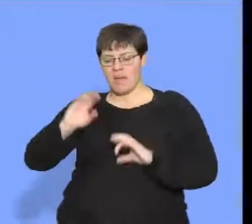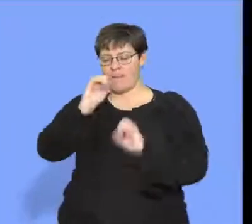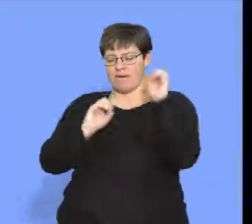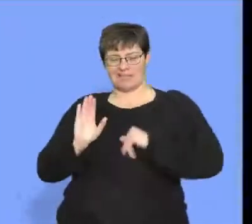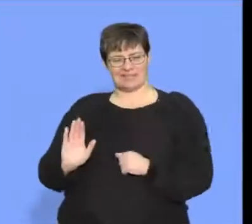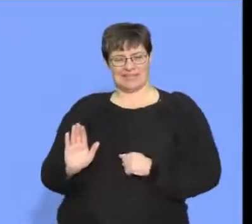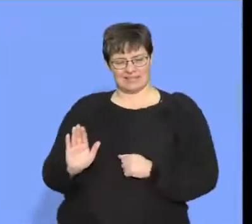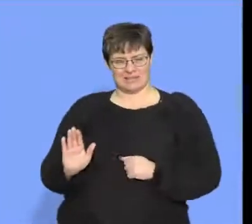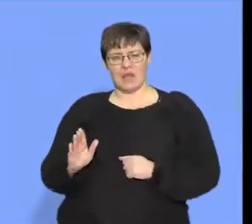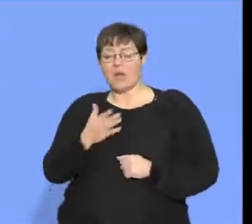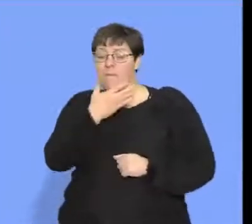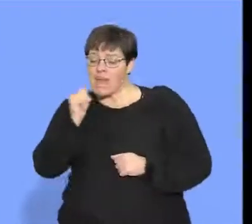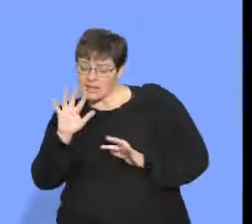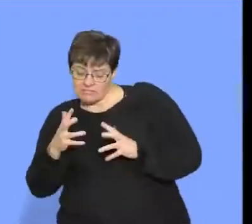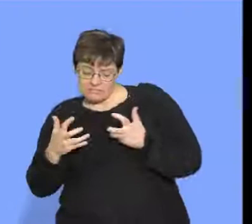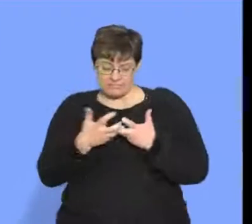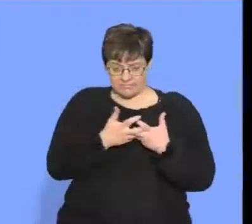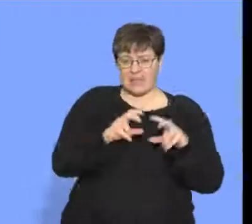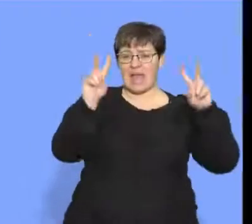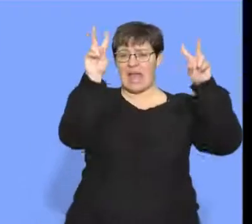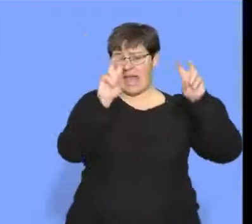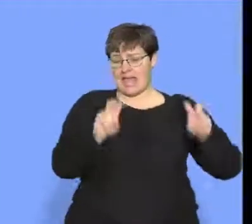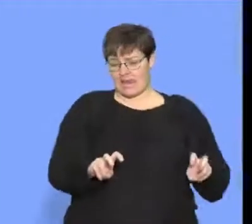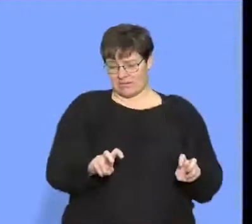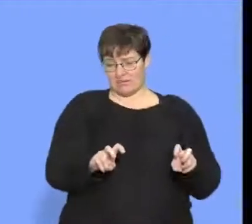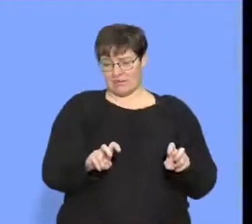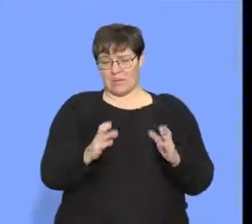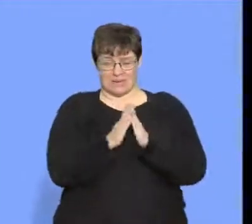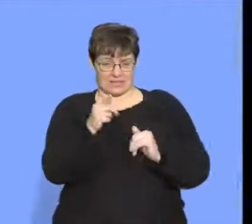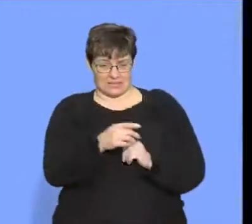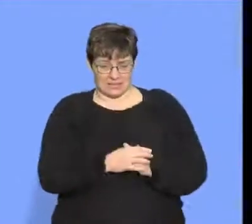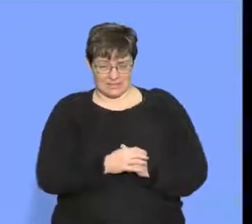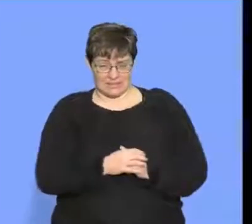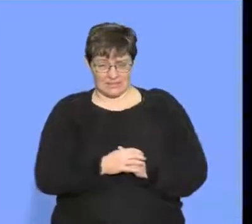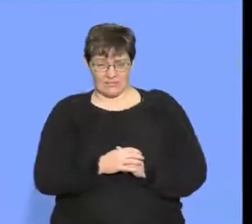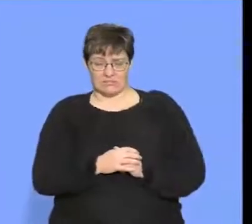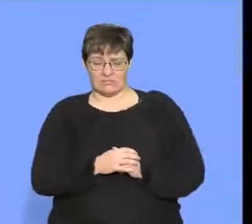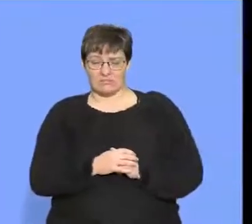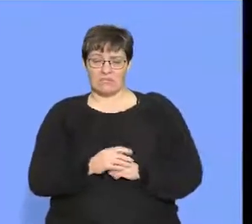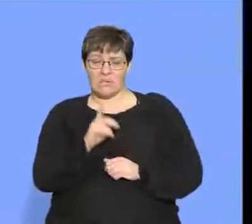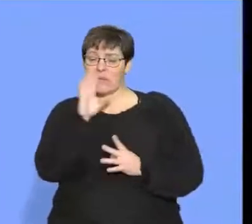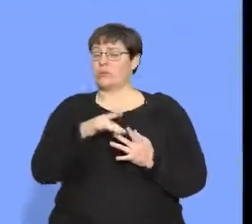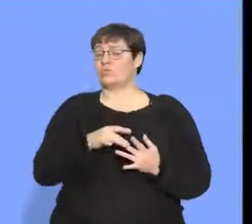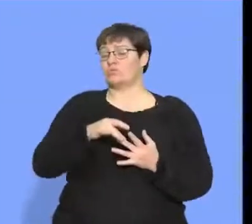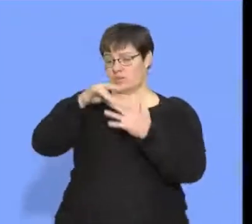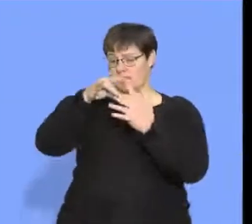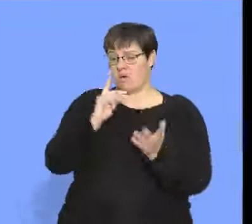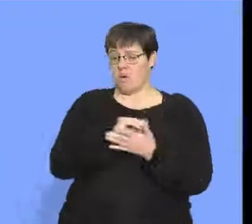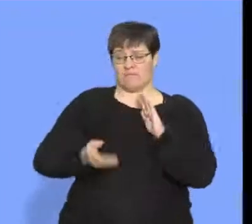at the behavior of particles and tried our best to relate it to electromagnetic phenomenon. We related